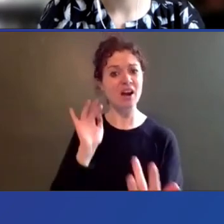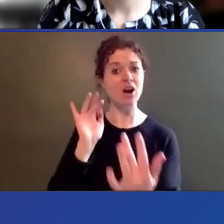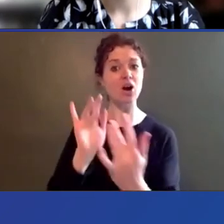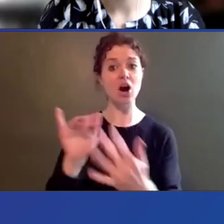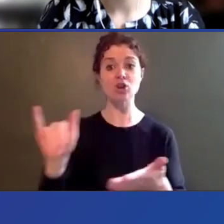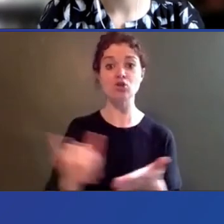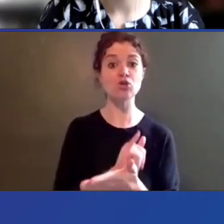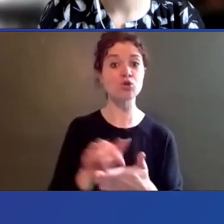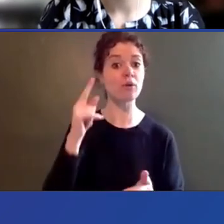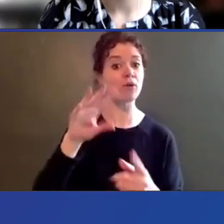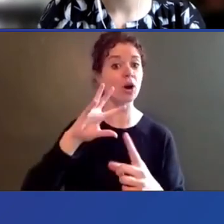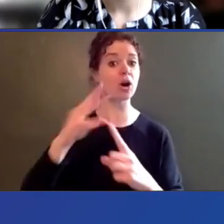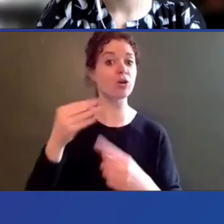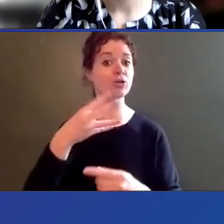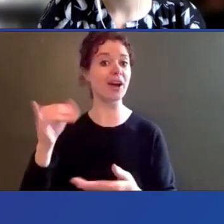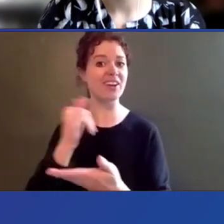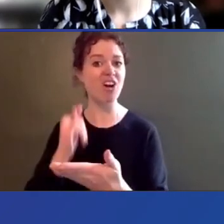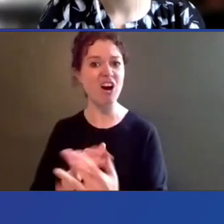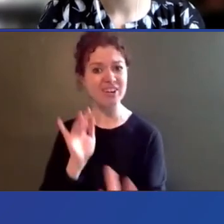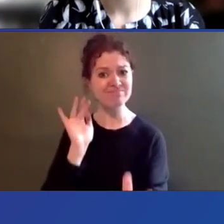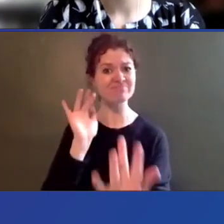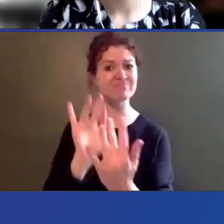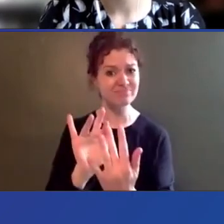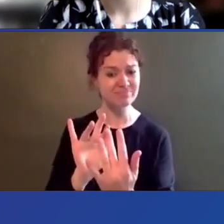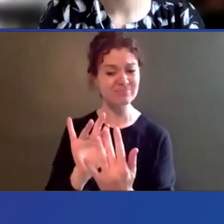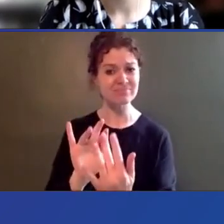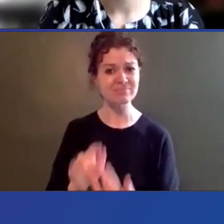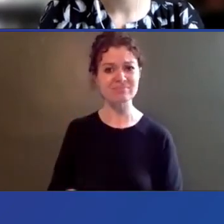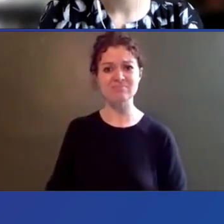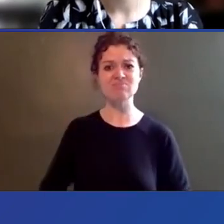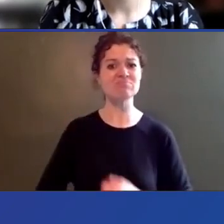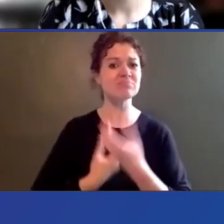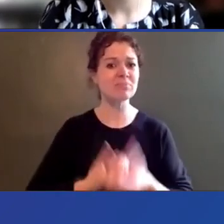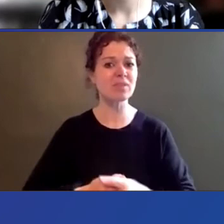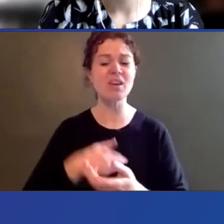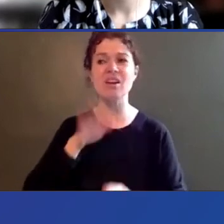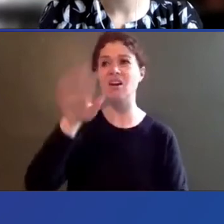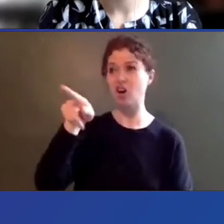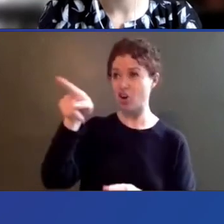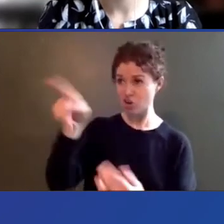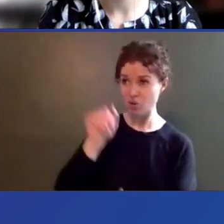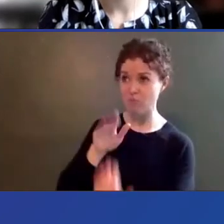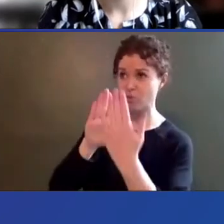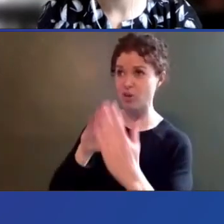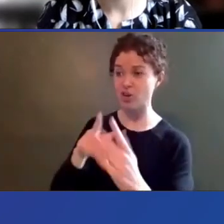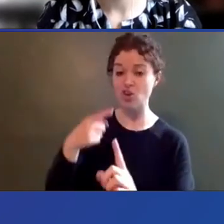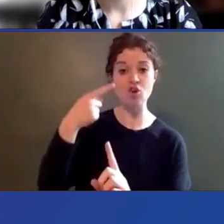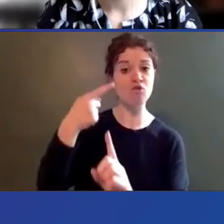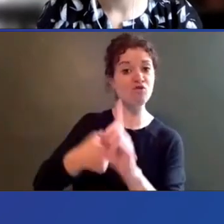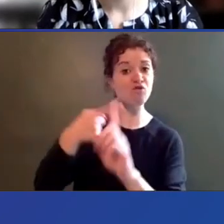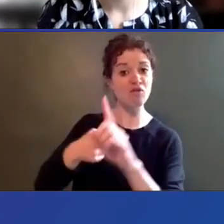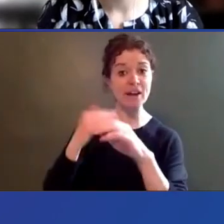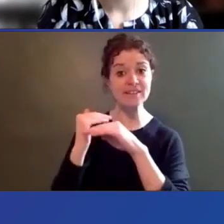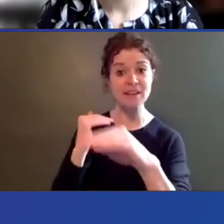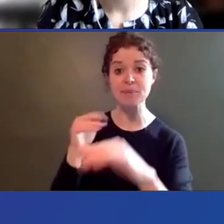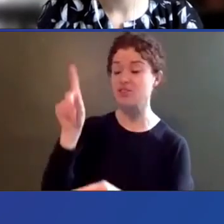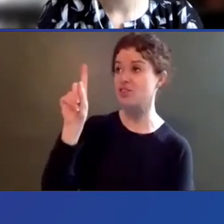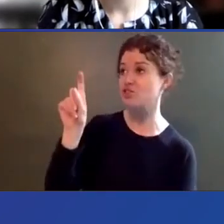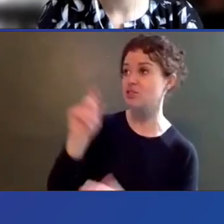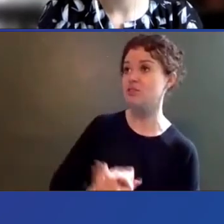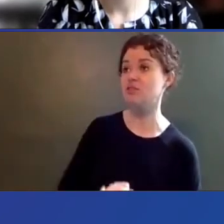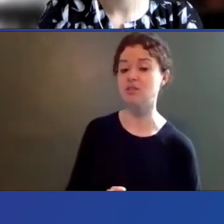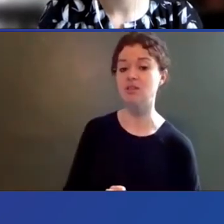Arts about whatever is impacting you and say, are you guys addressing, rent stabilization? Like this is